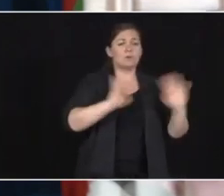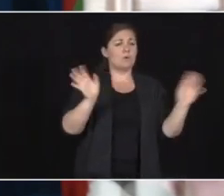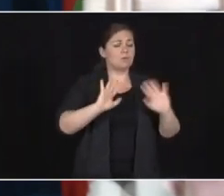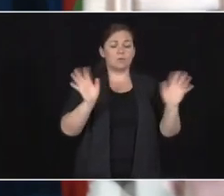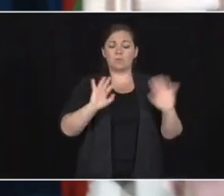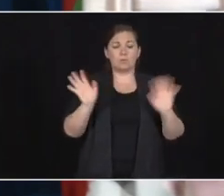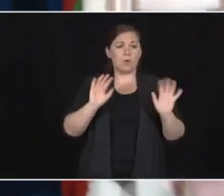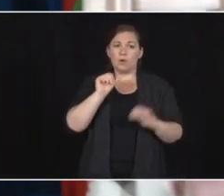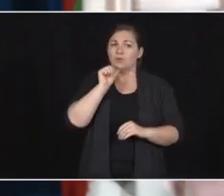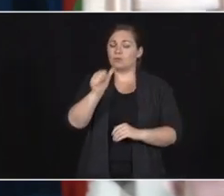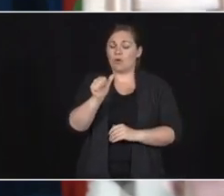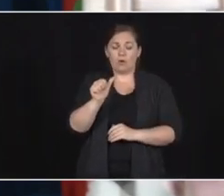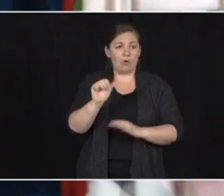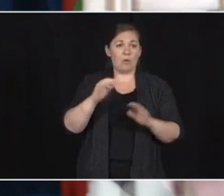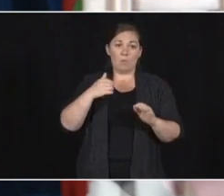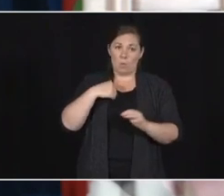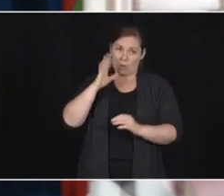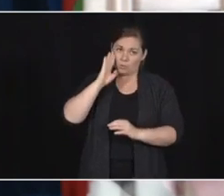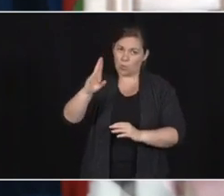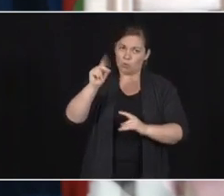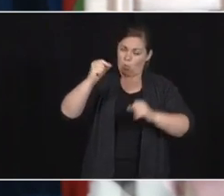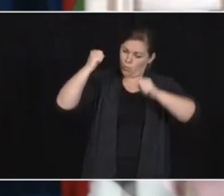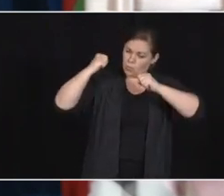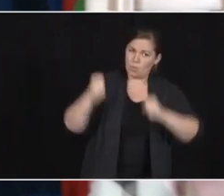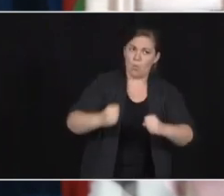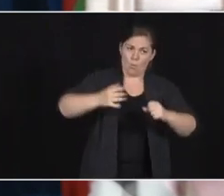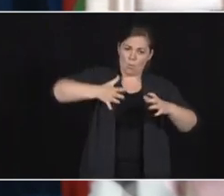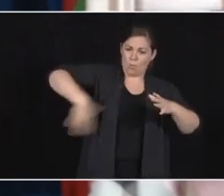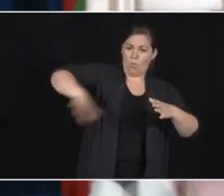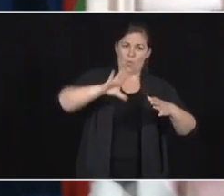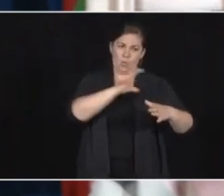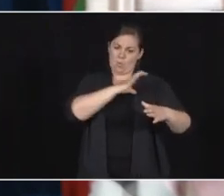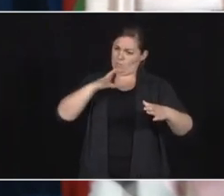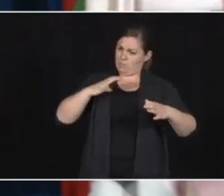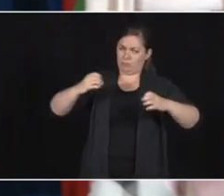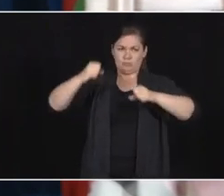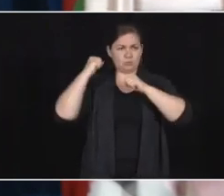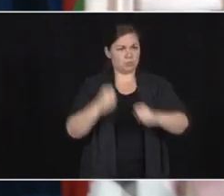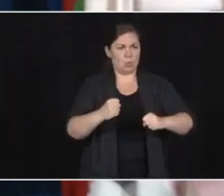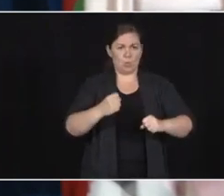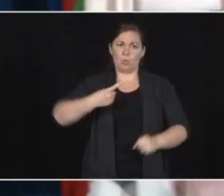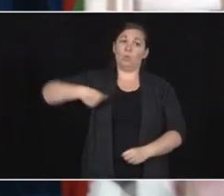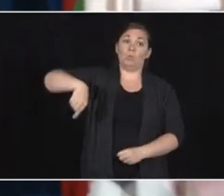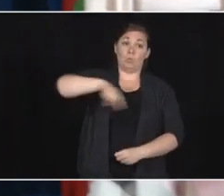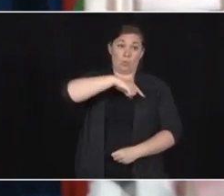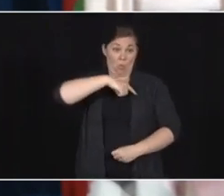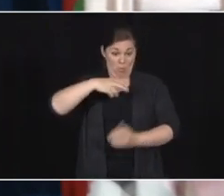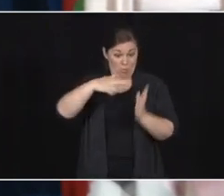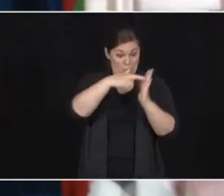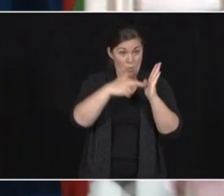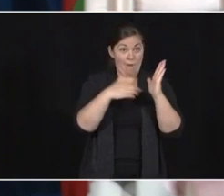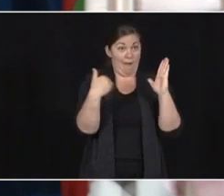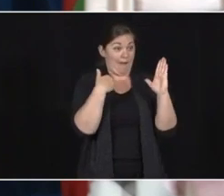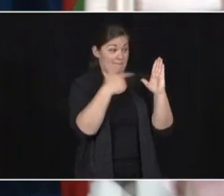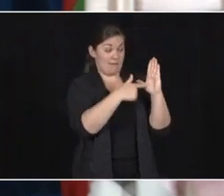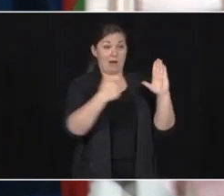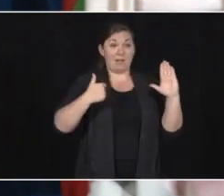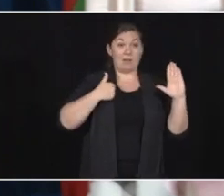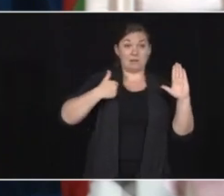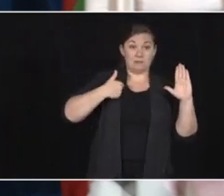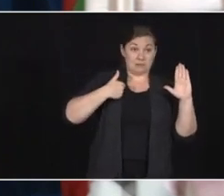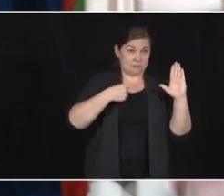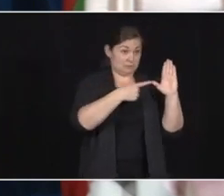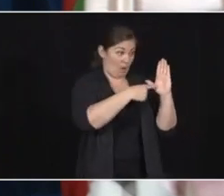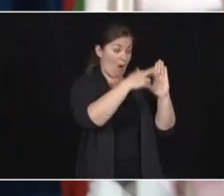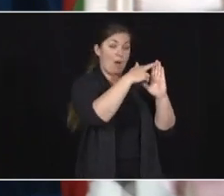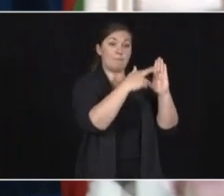answers for us. We have everything from the report from the Canadian Armed Forces, again, through the Auditor General,